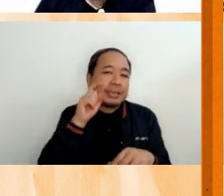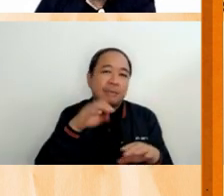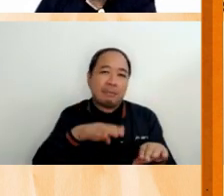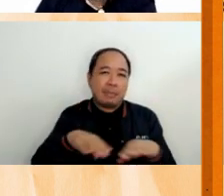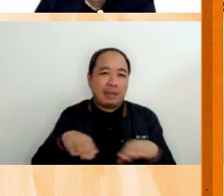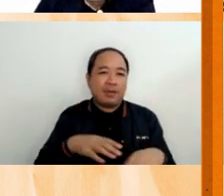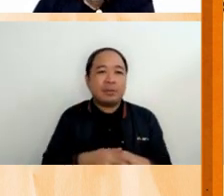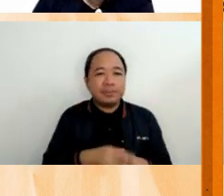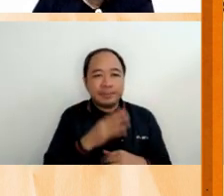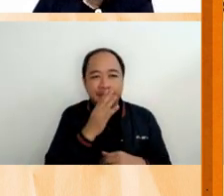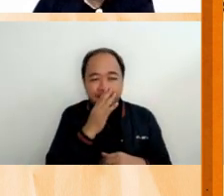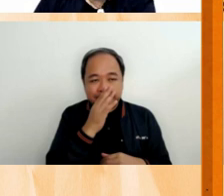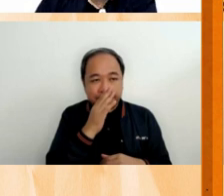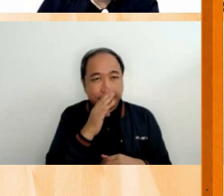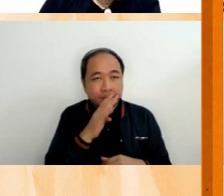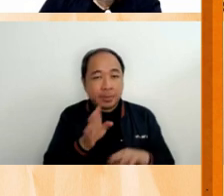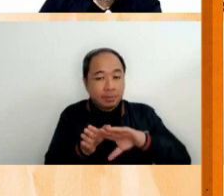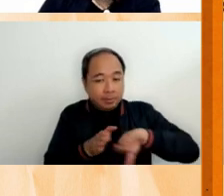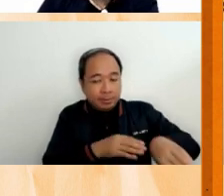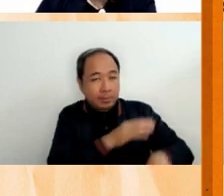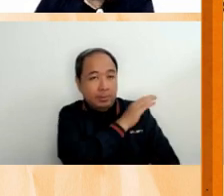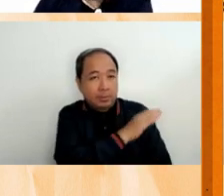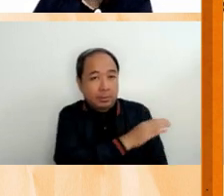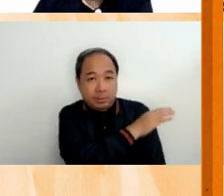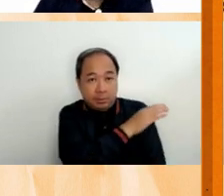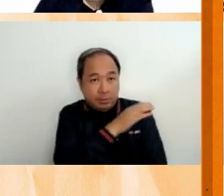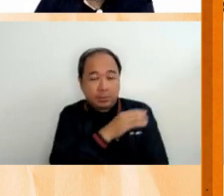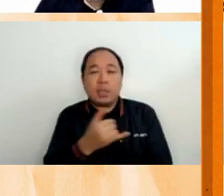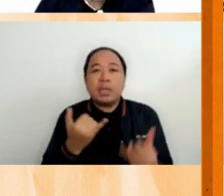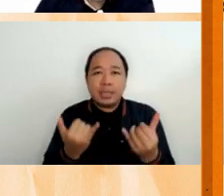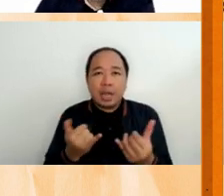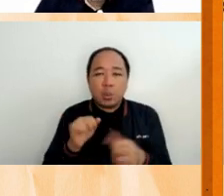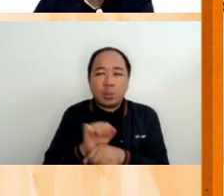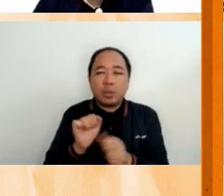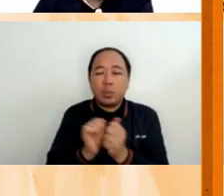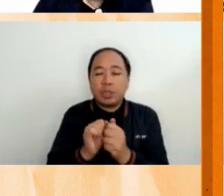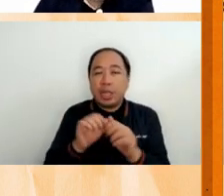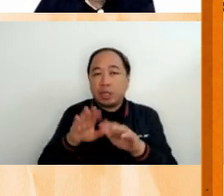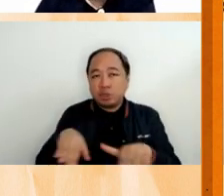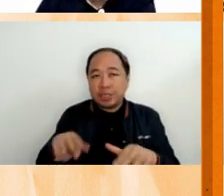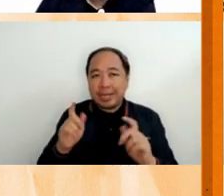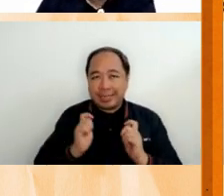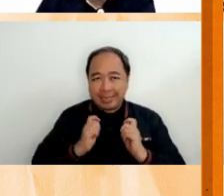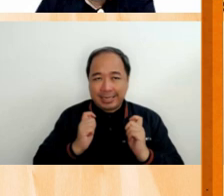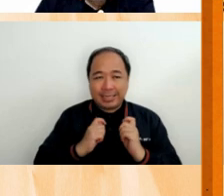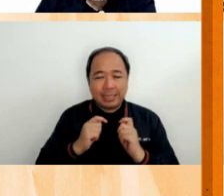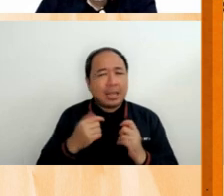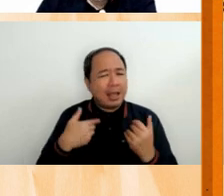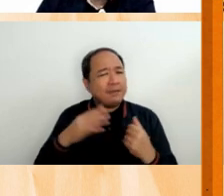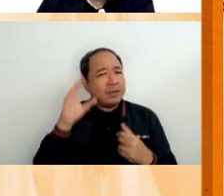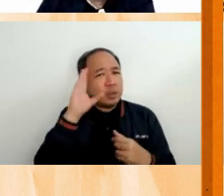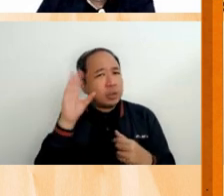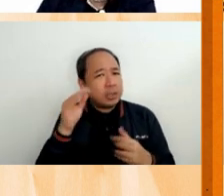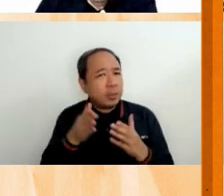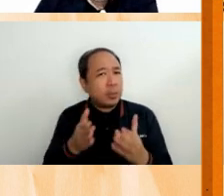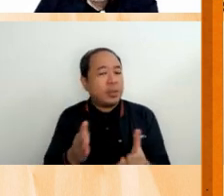that mental health is impacted in it at various stage of growth. It's also important that schools,